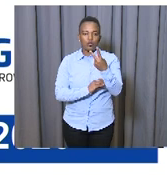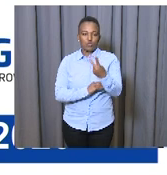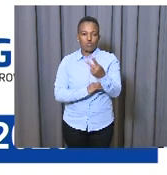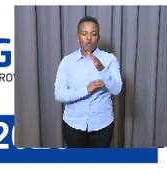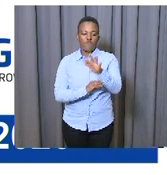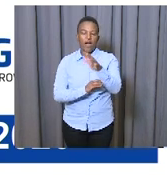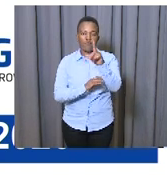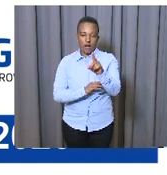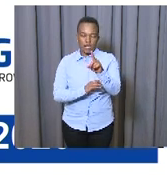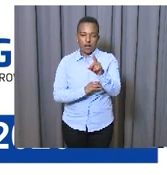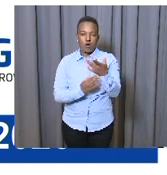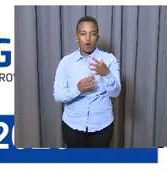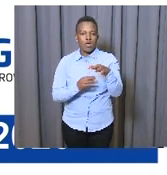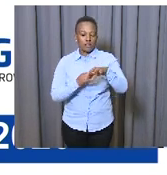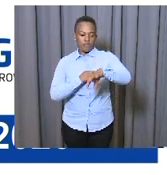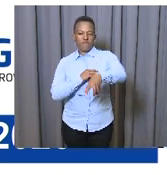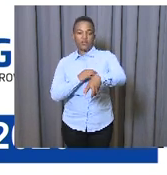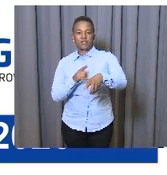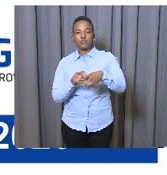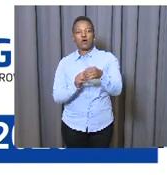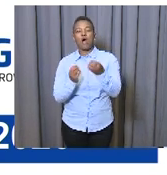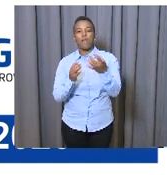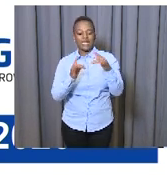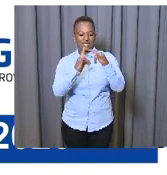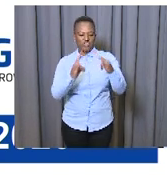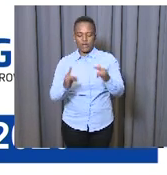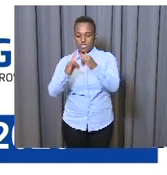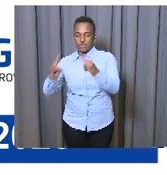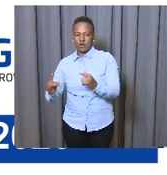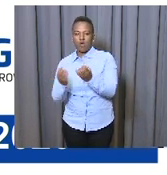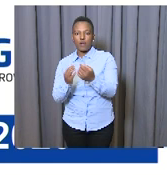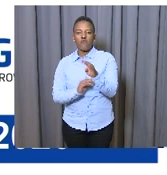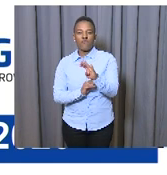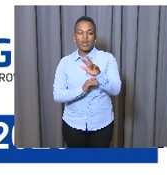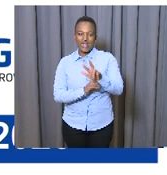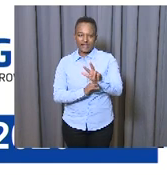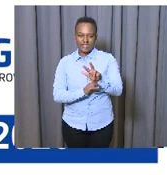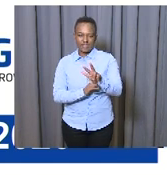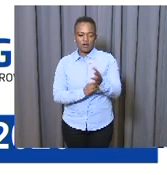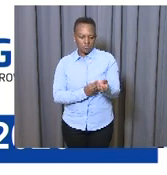3,251. Across the province, they are in 48 shelters that we have provided.